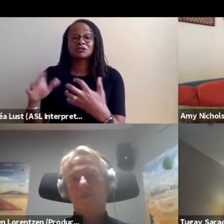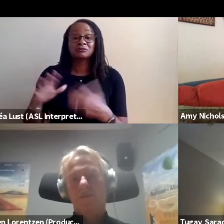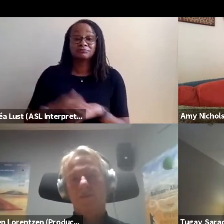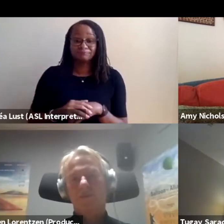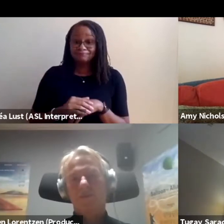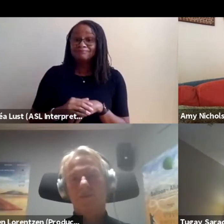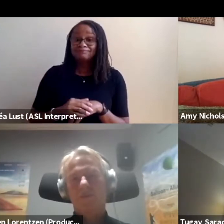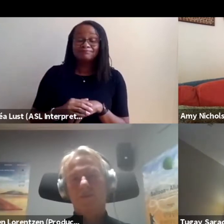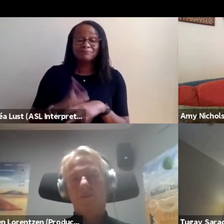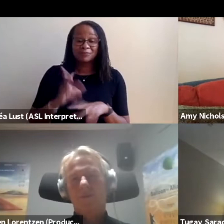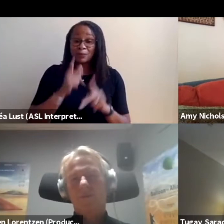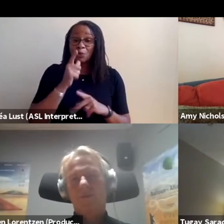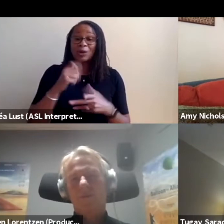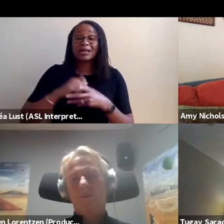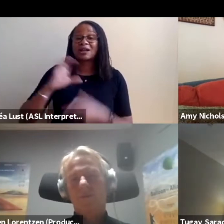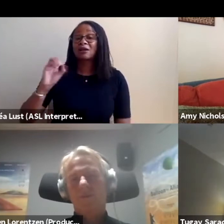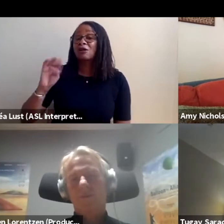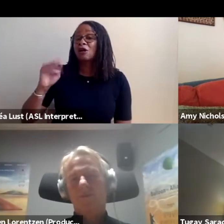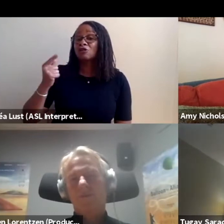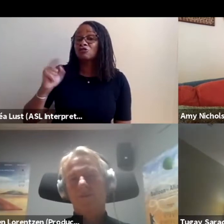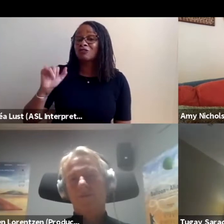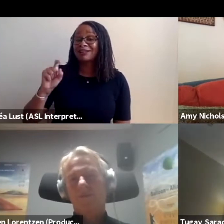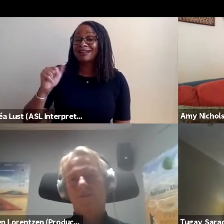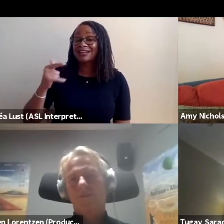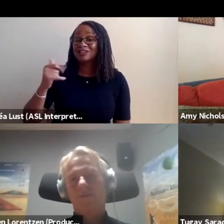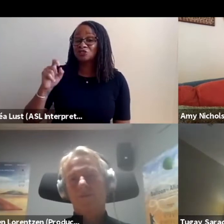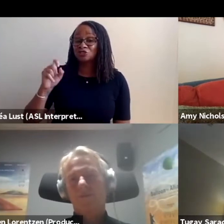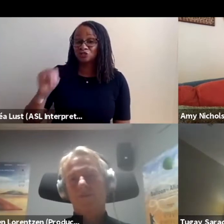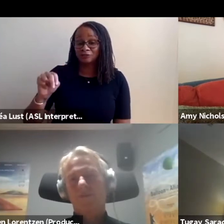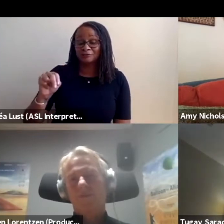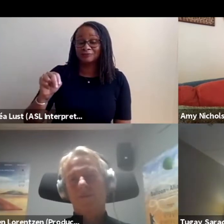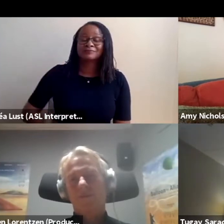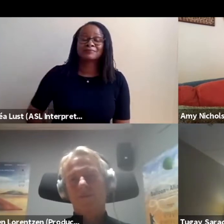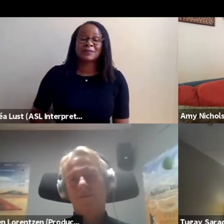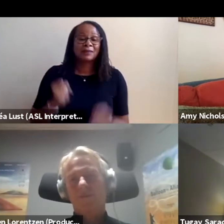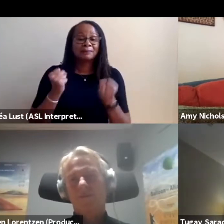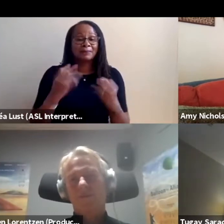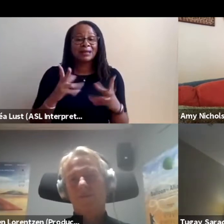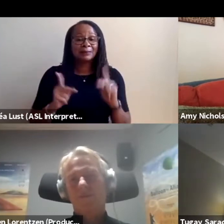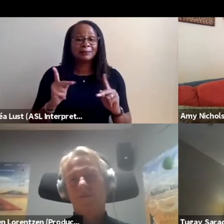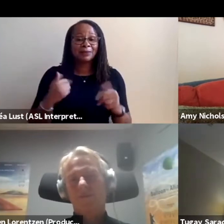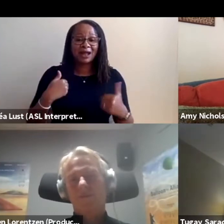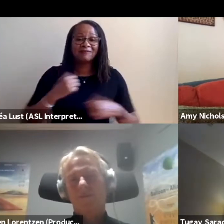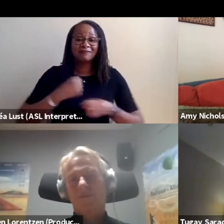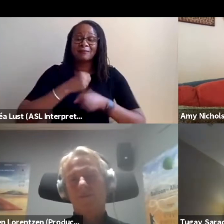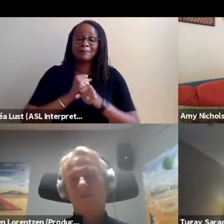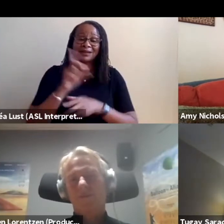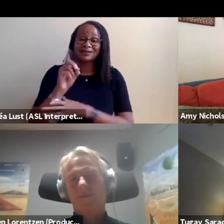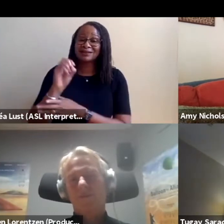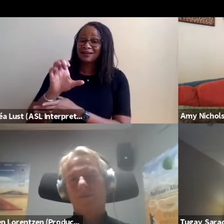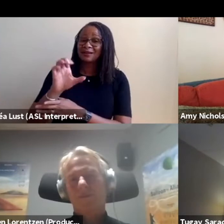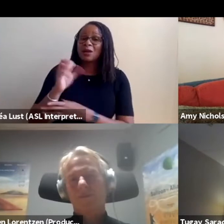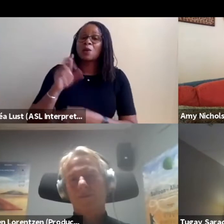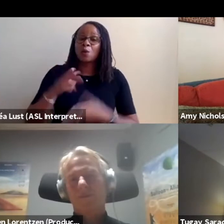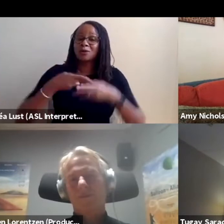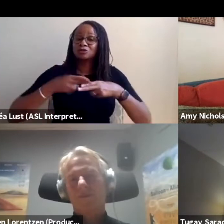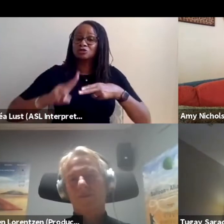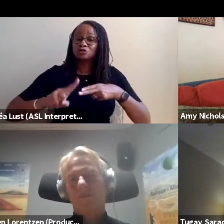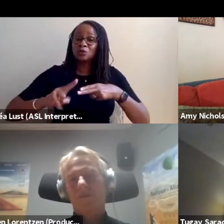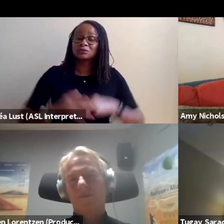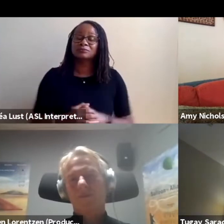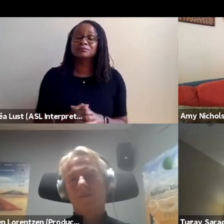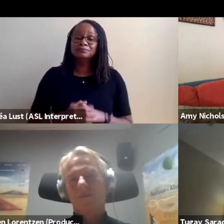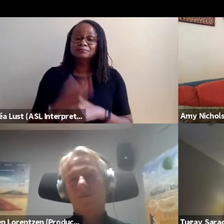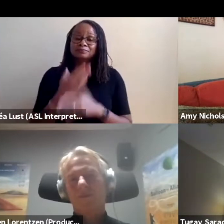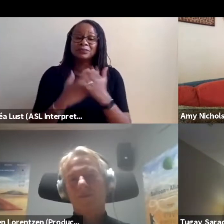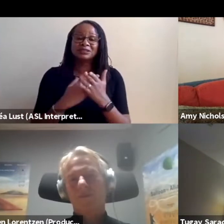people. Enough people have made documentaries or short